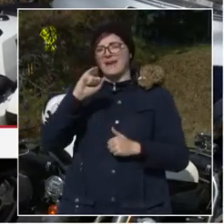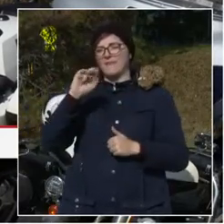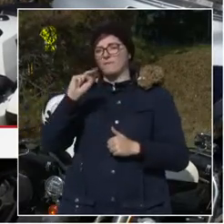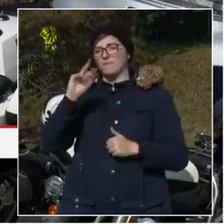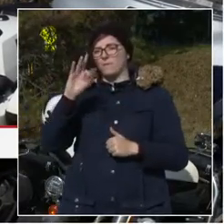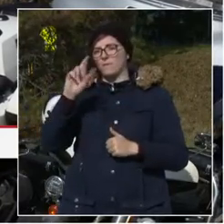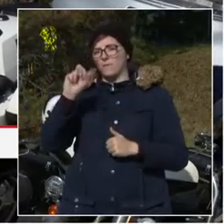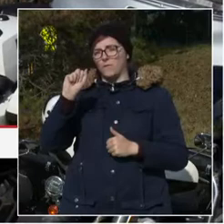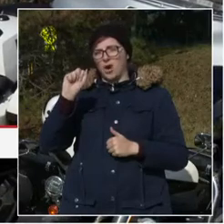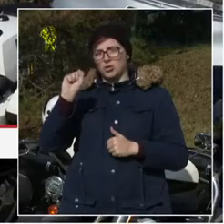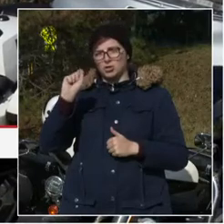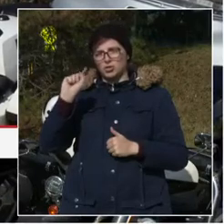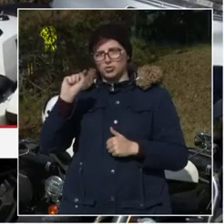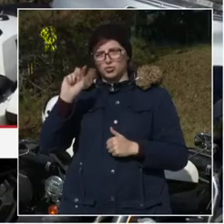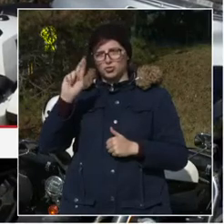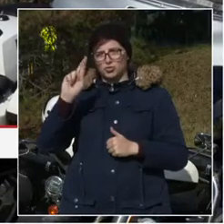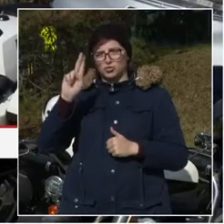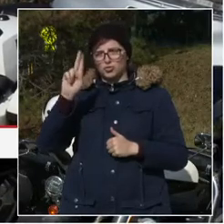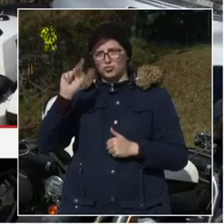infrastructure.dc.gov,